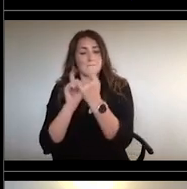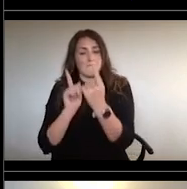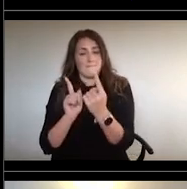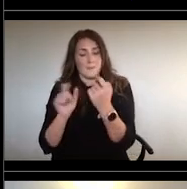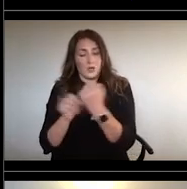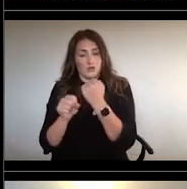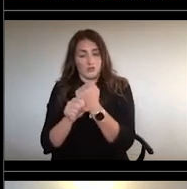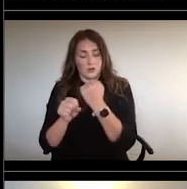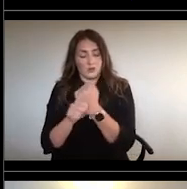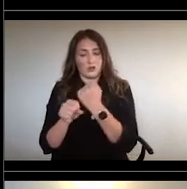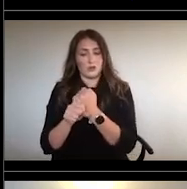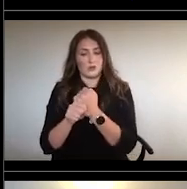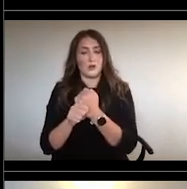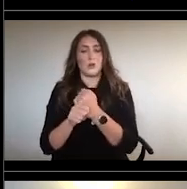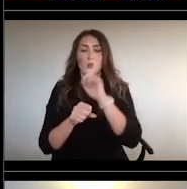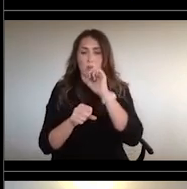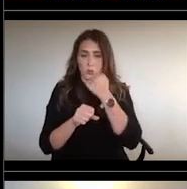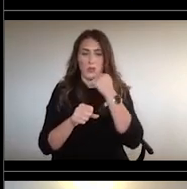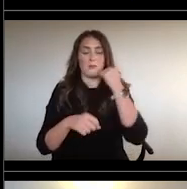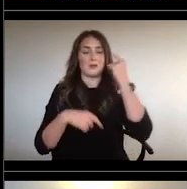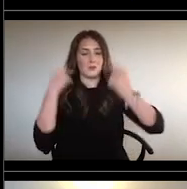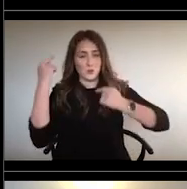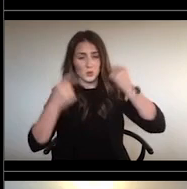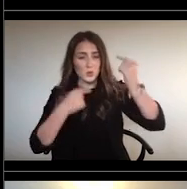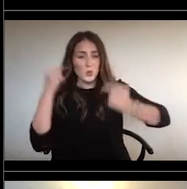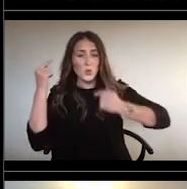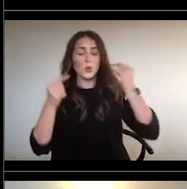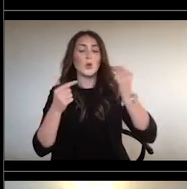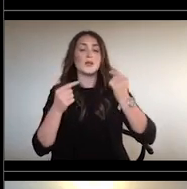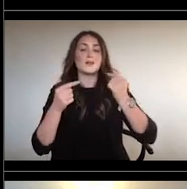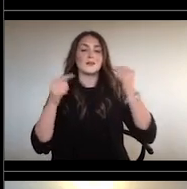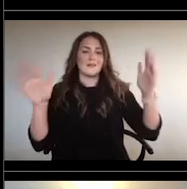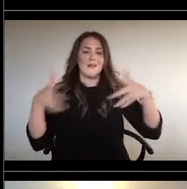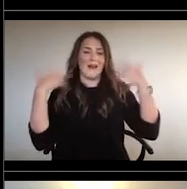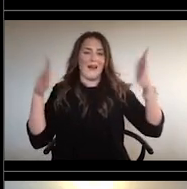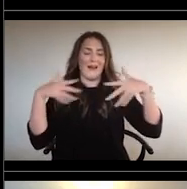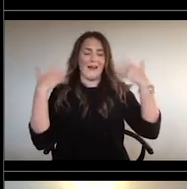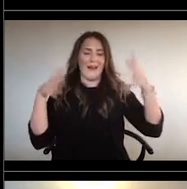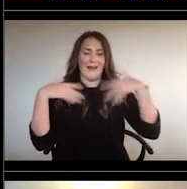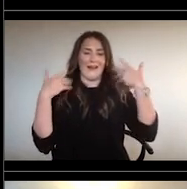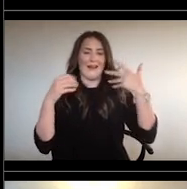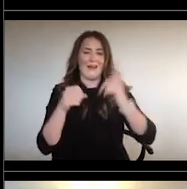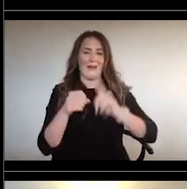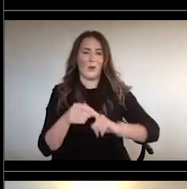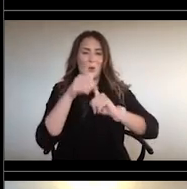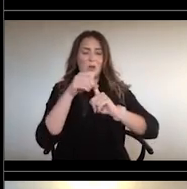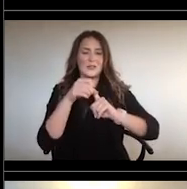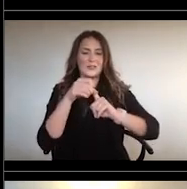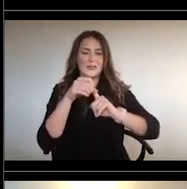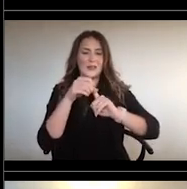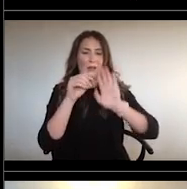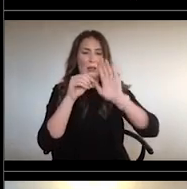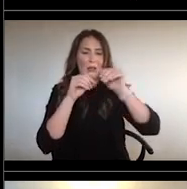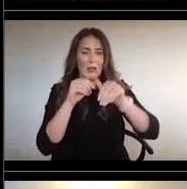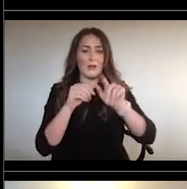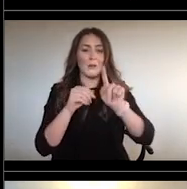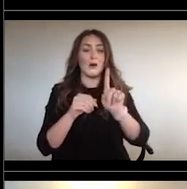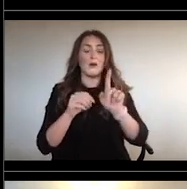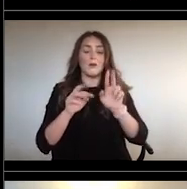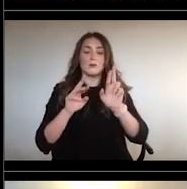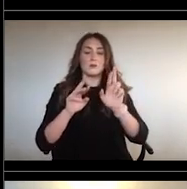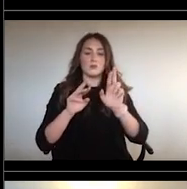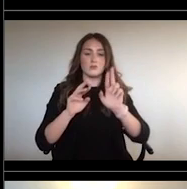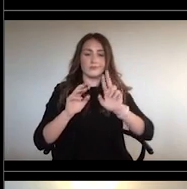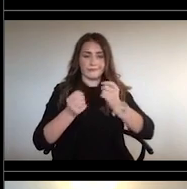be noise, air quality impacts during the works, which we will look to mitigate with various